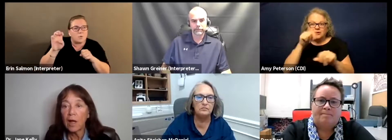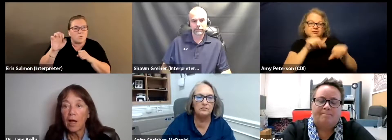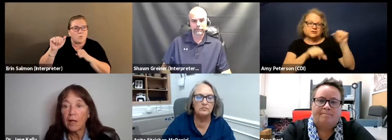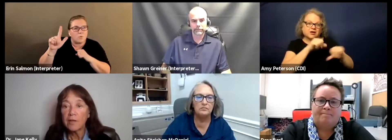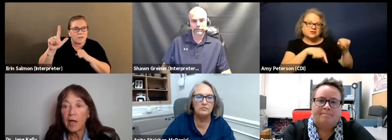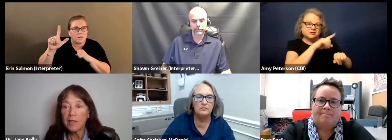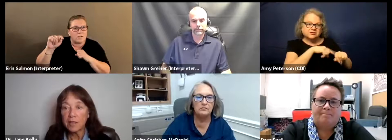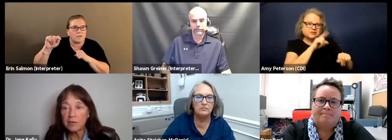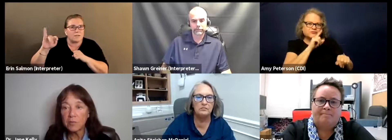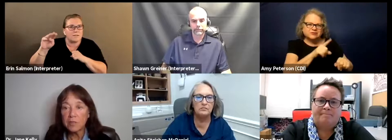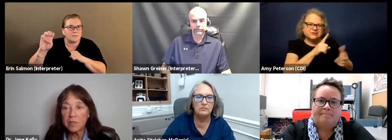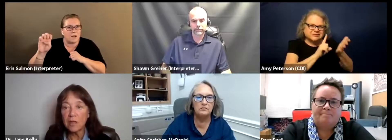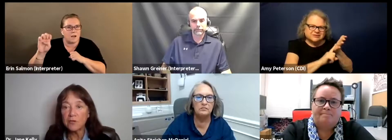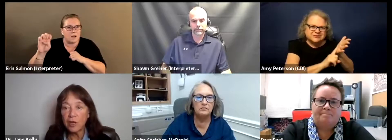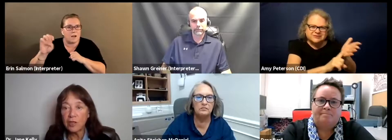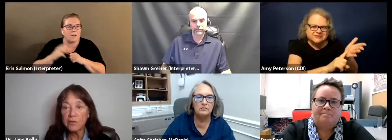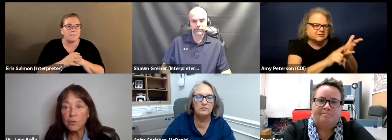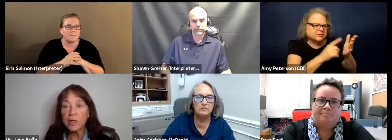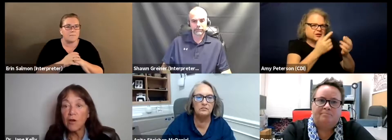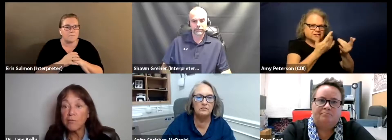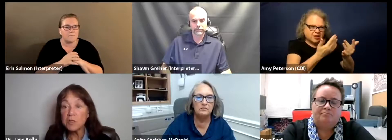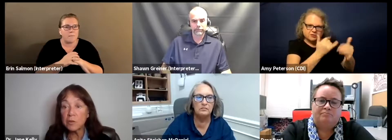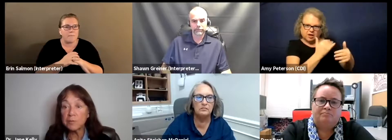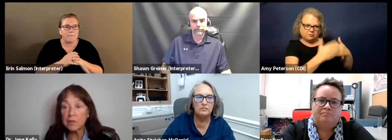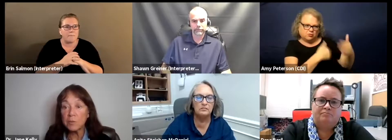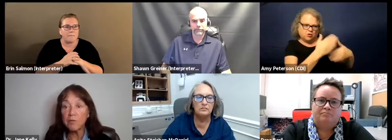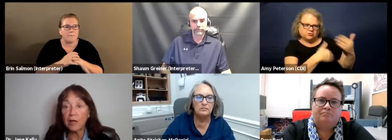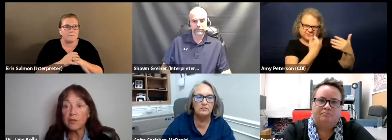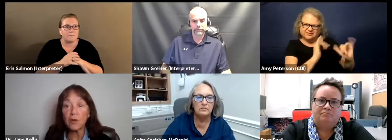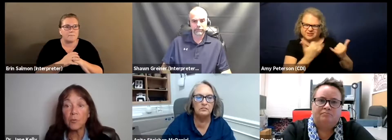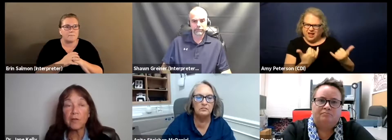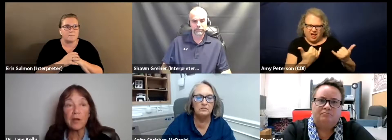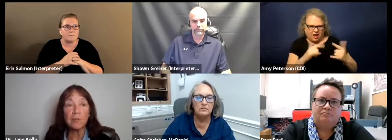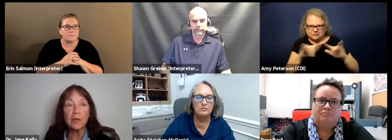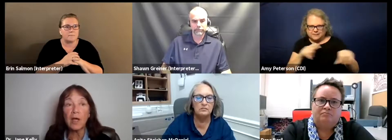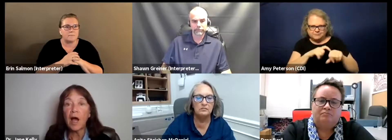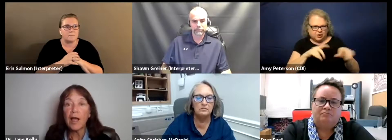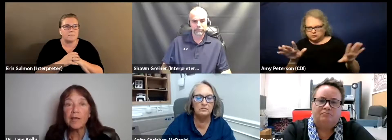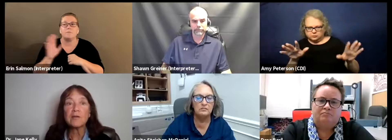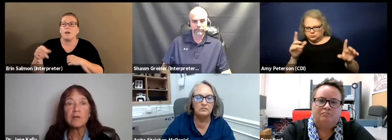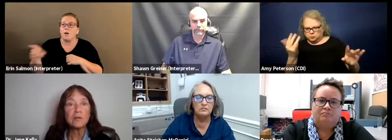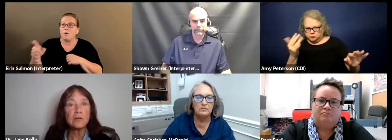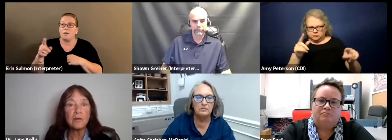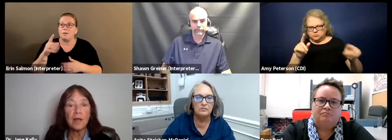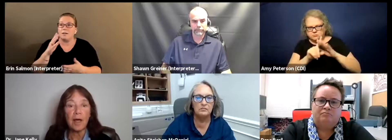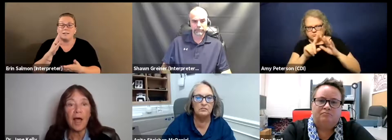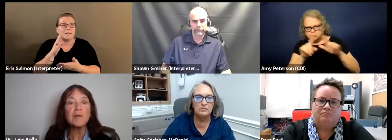Oh, I hear someone say Dr. Jane Kelly is reading off a script that is provided to her by the government. I can